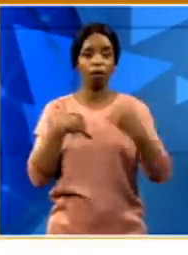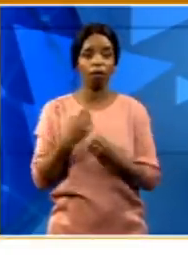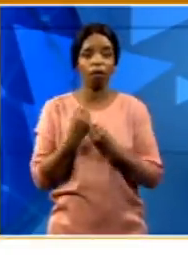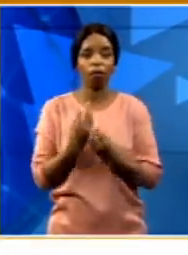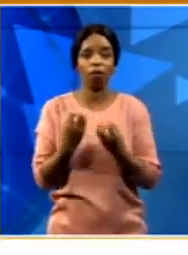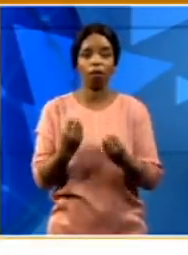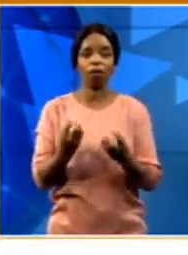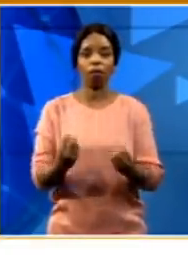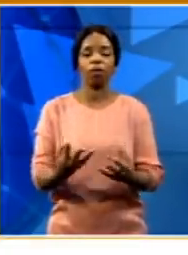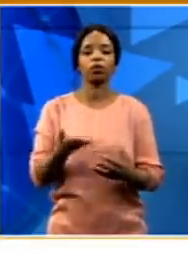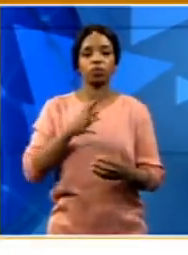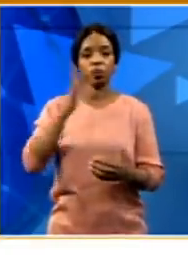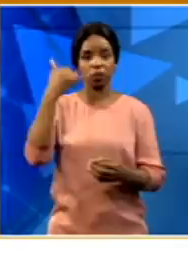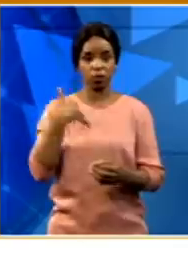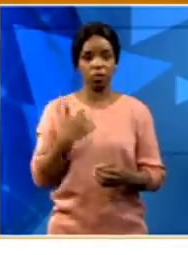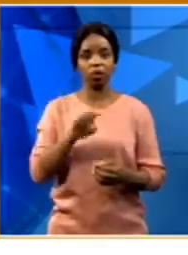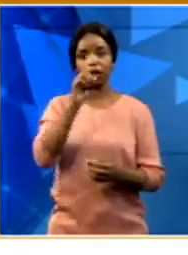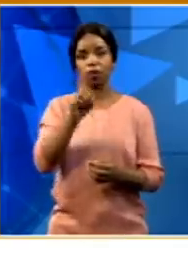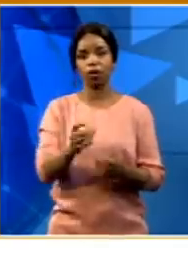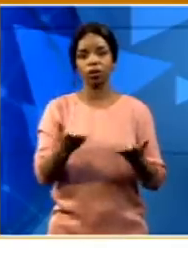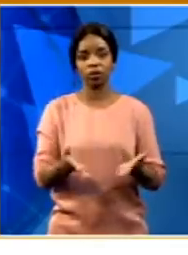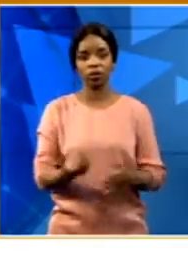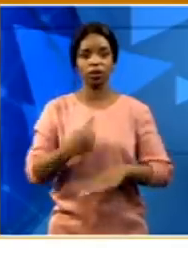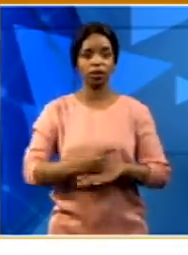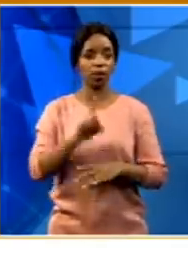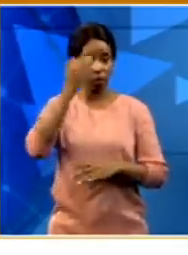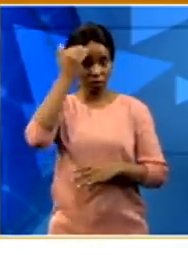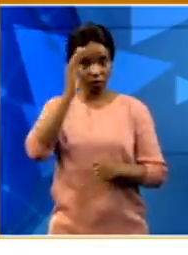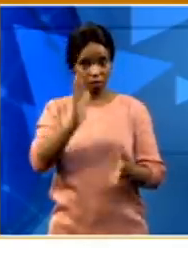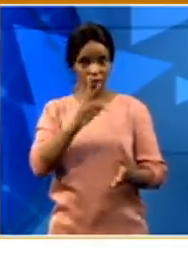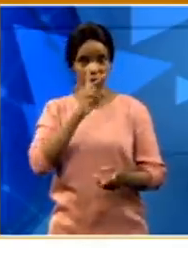course of the program. Also, our question of the day, whatever's really on your mind. We're looking forward to hearing from you. Stay tuned.